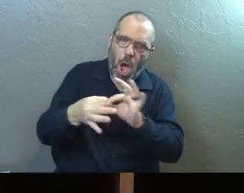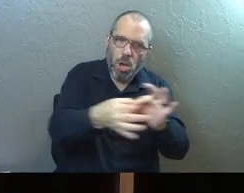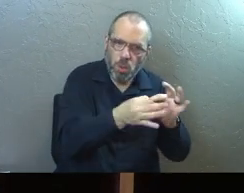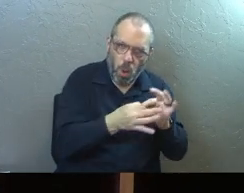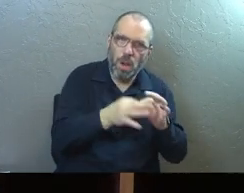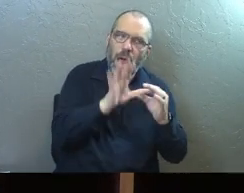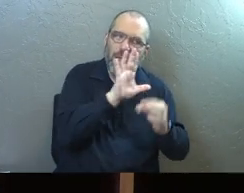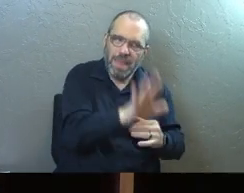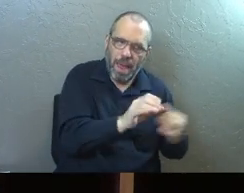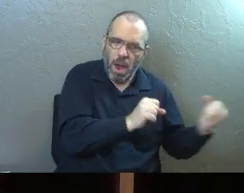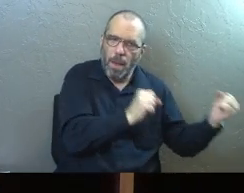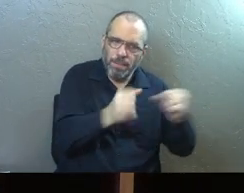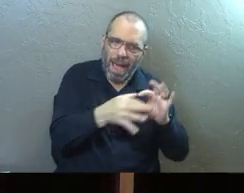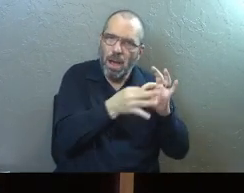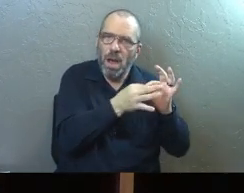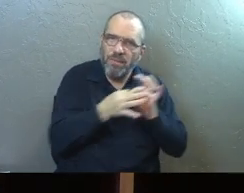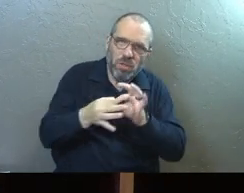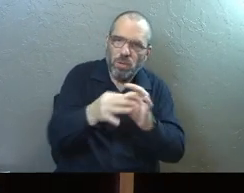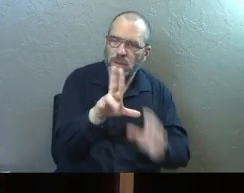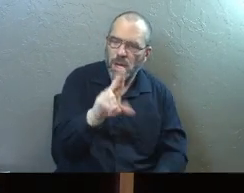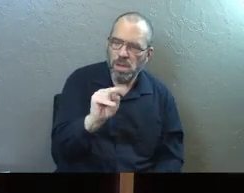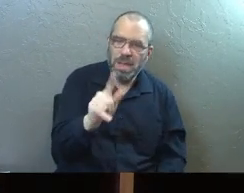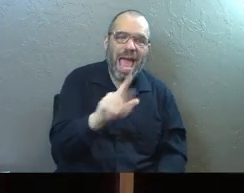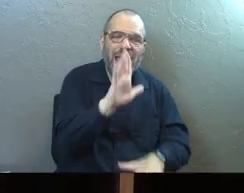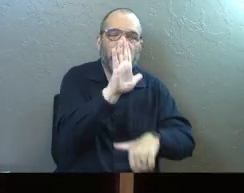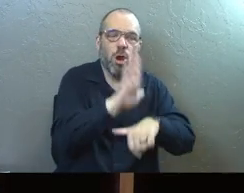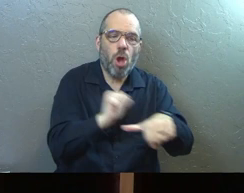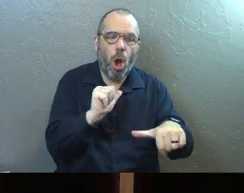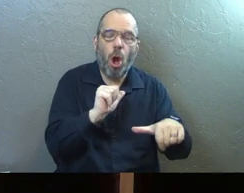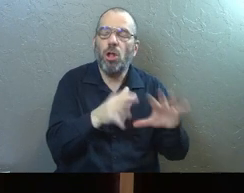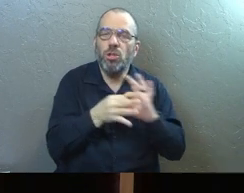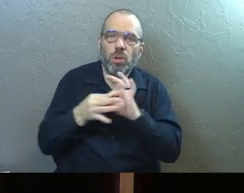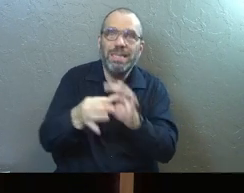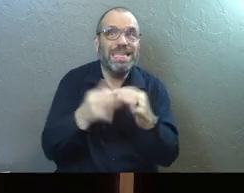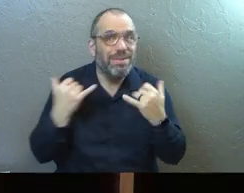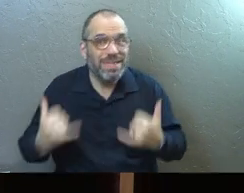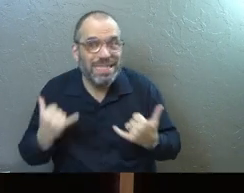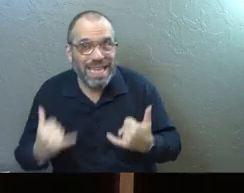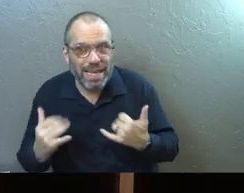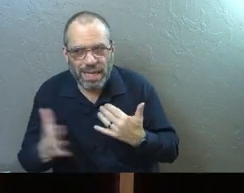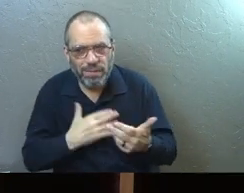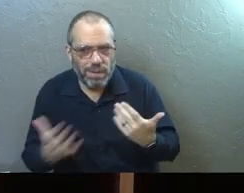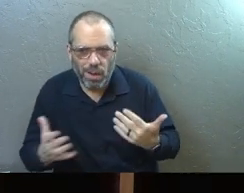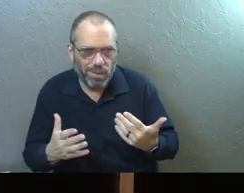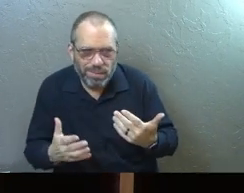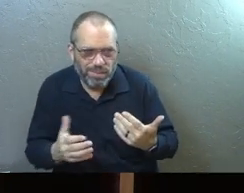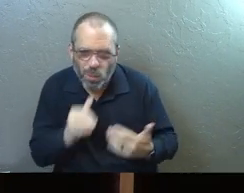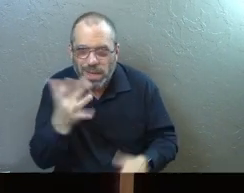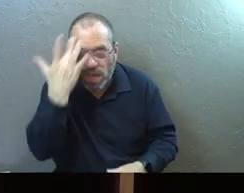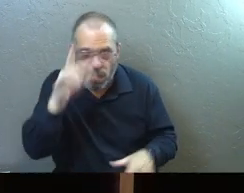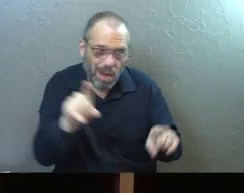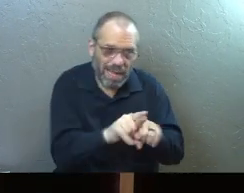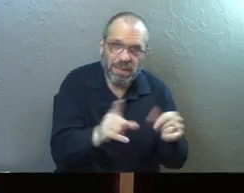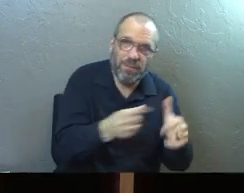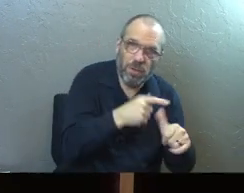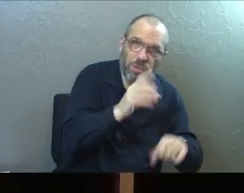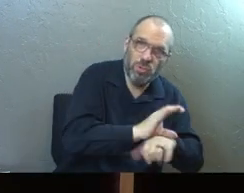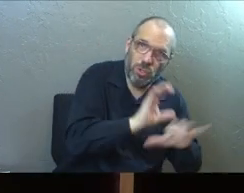the power of their unity and the call to unity that's on us even today, even though we're not as maybe smart as they